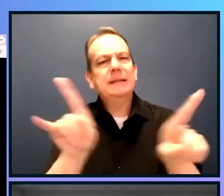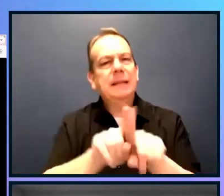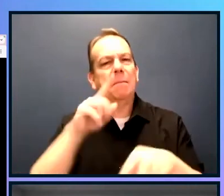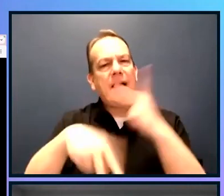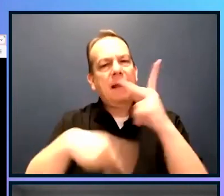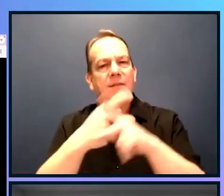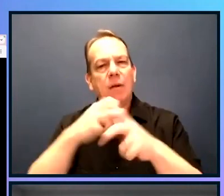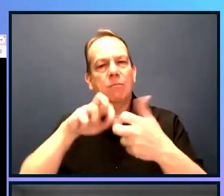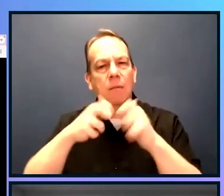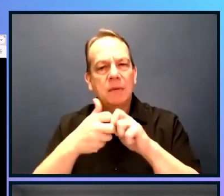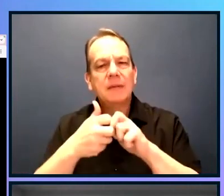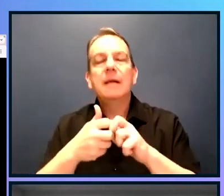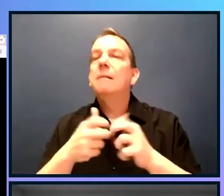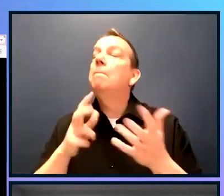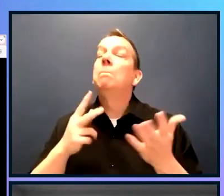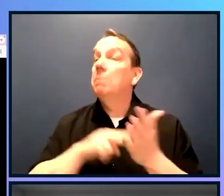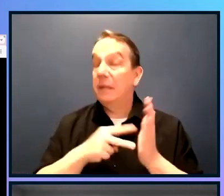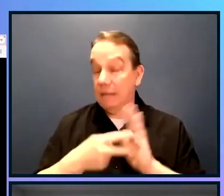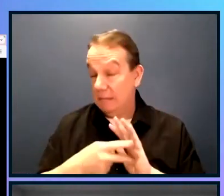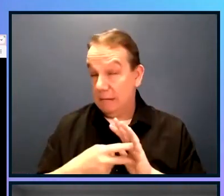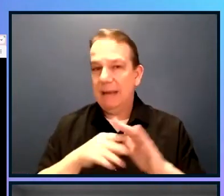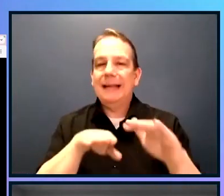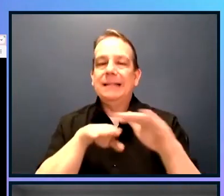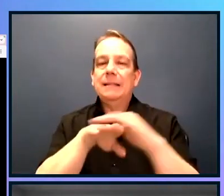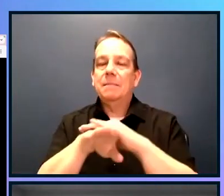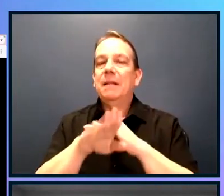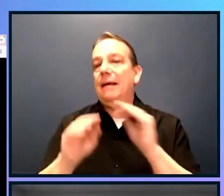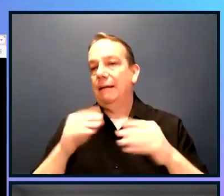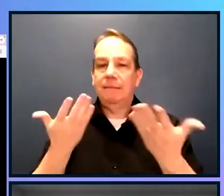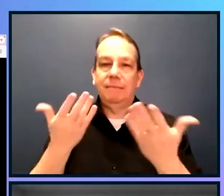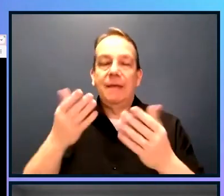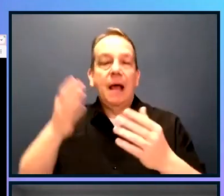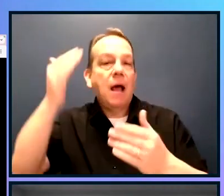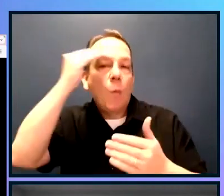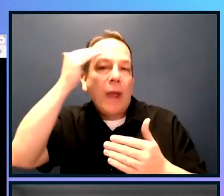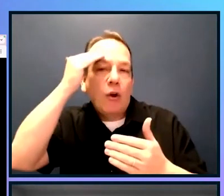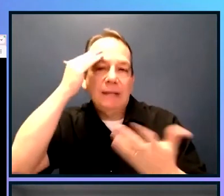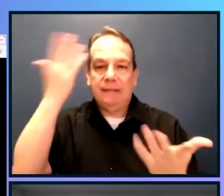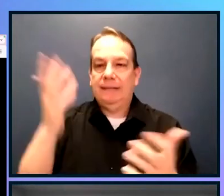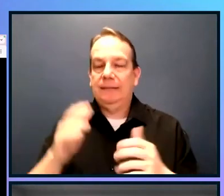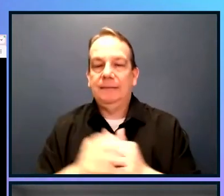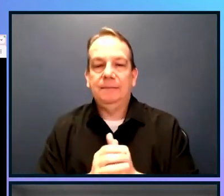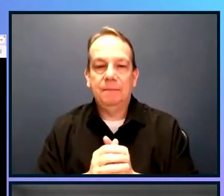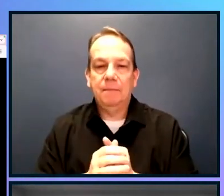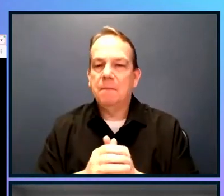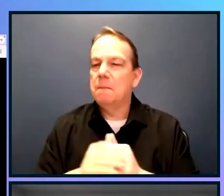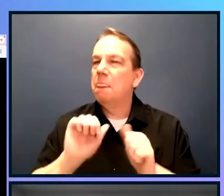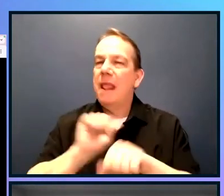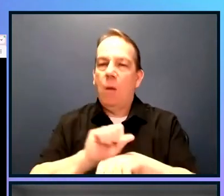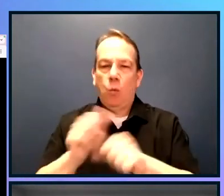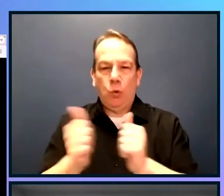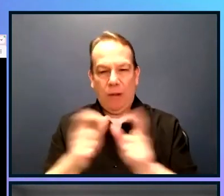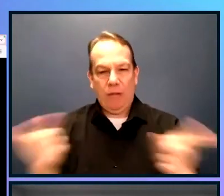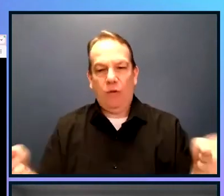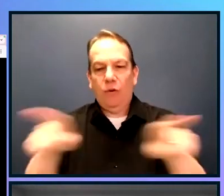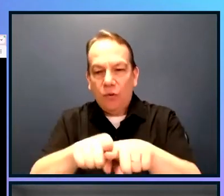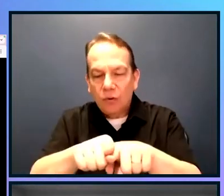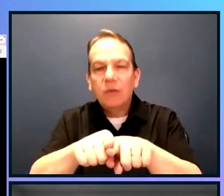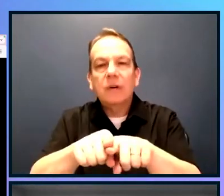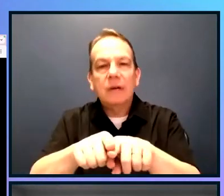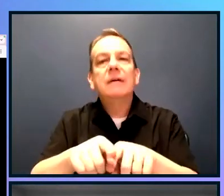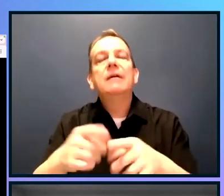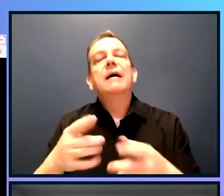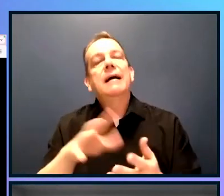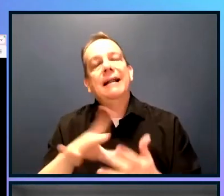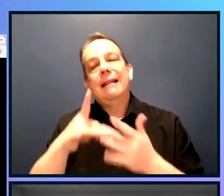increase accessibility education and awareness. We wanted to figure out how can we work together, which is leading us to our next